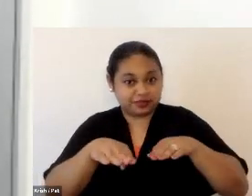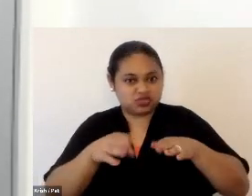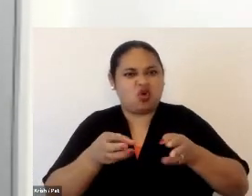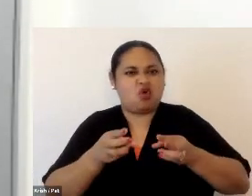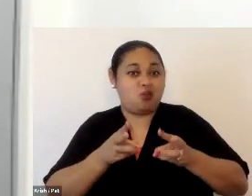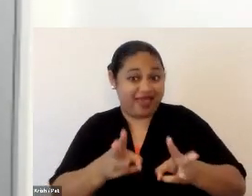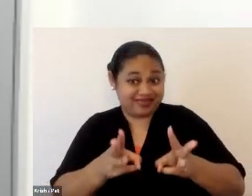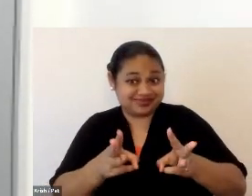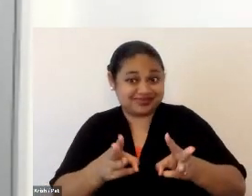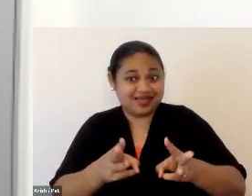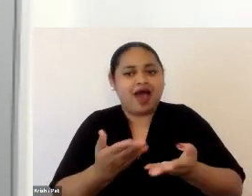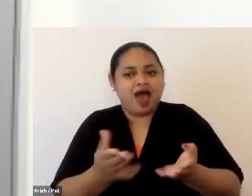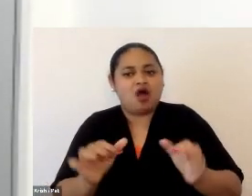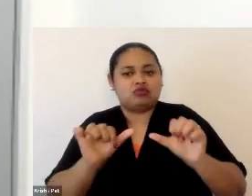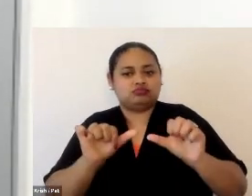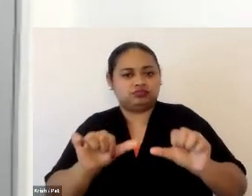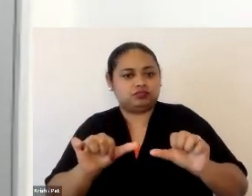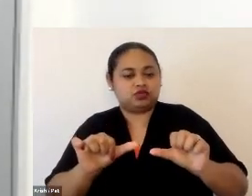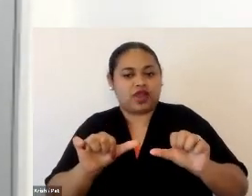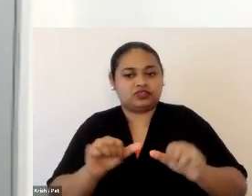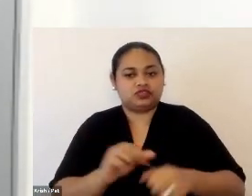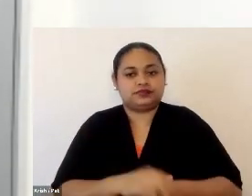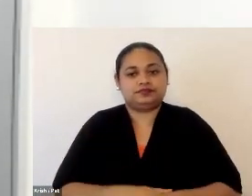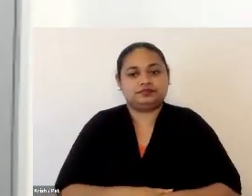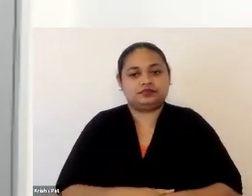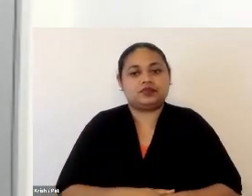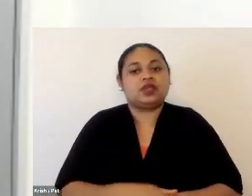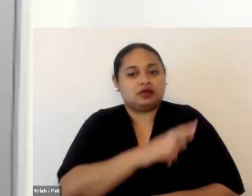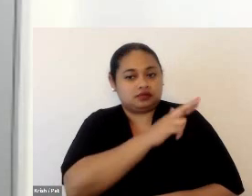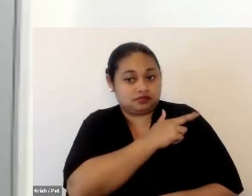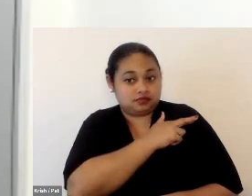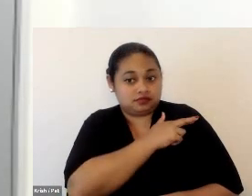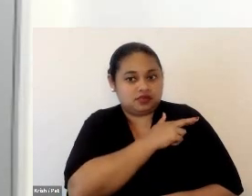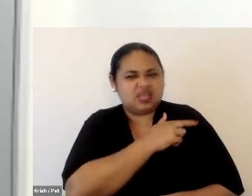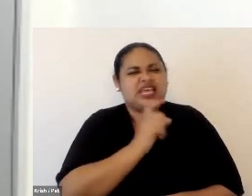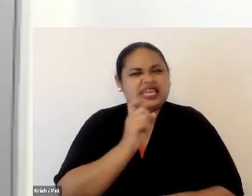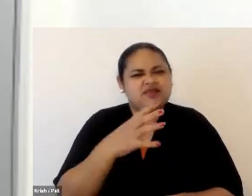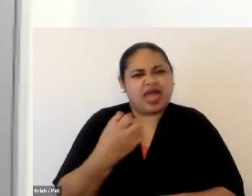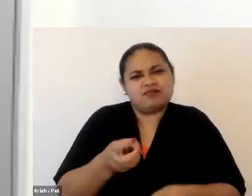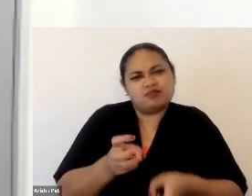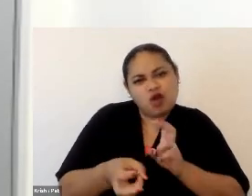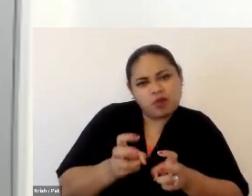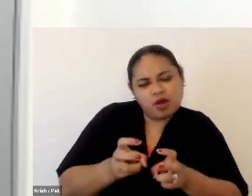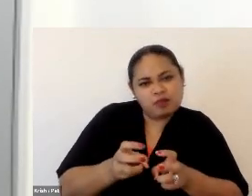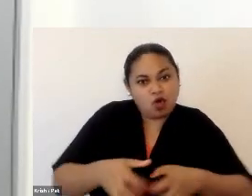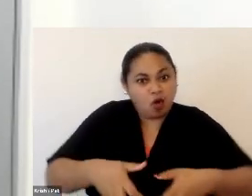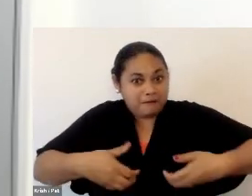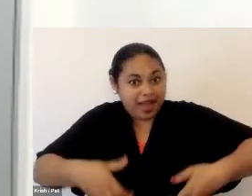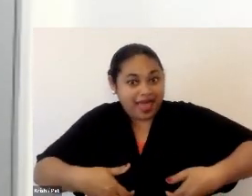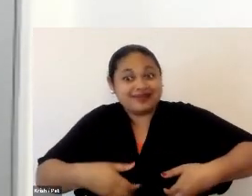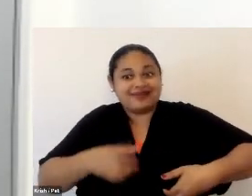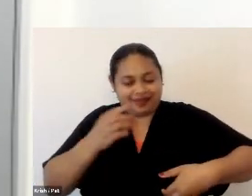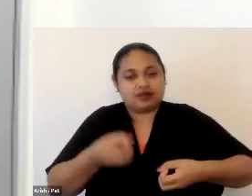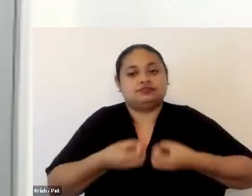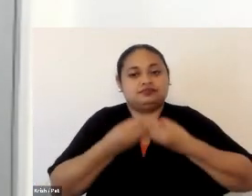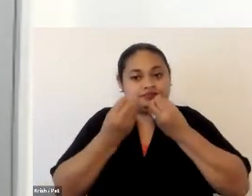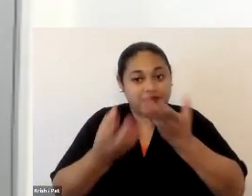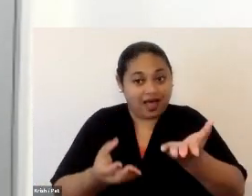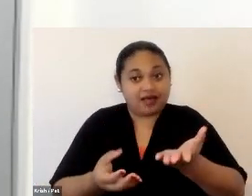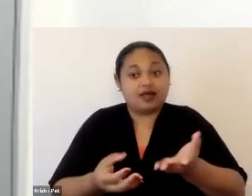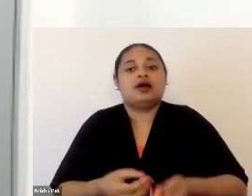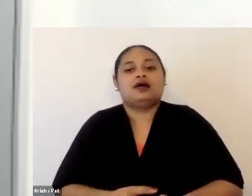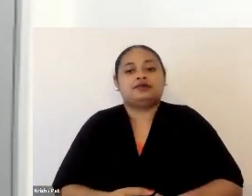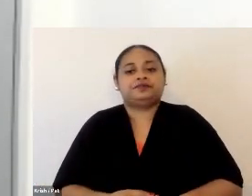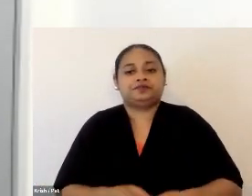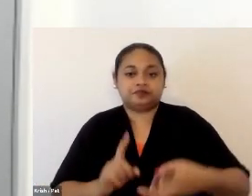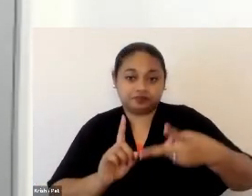of rights with accountability and grievance mechanisms. Secondly, they promote human rights training